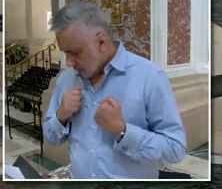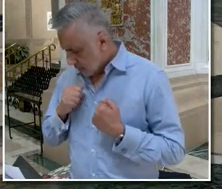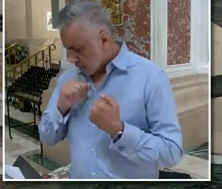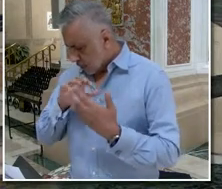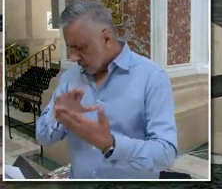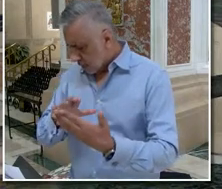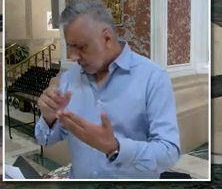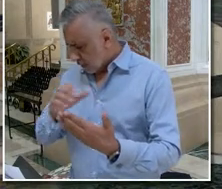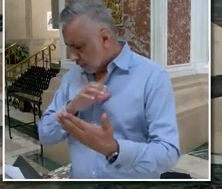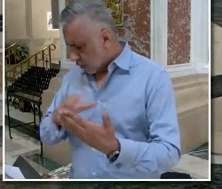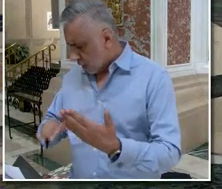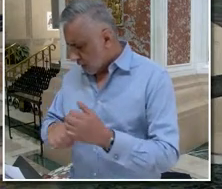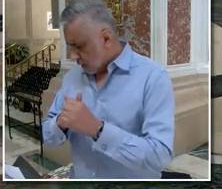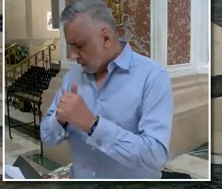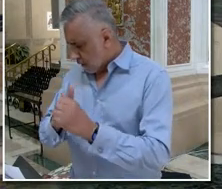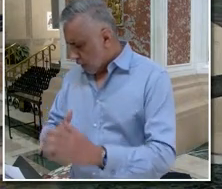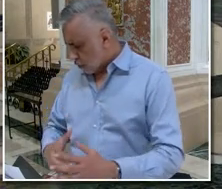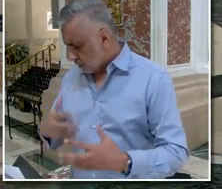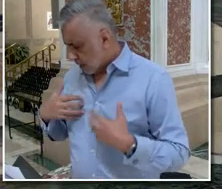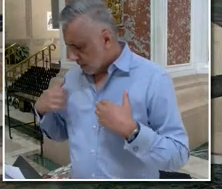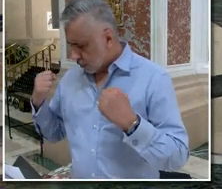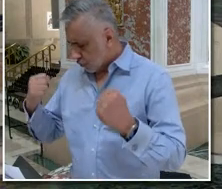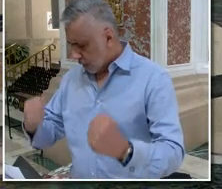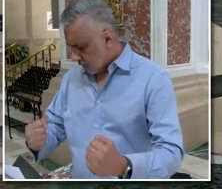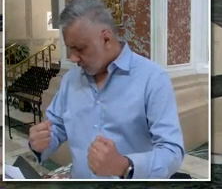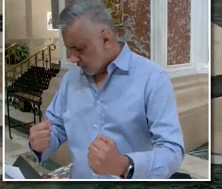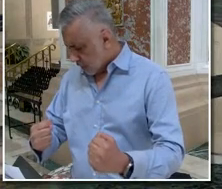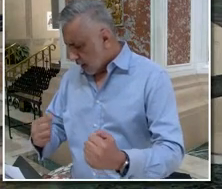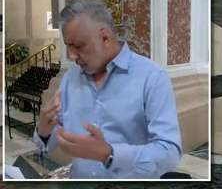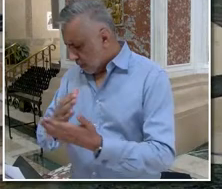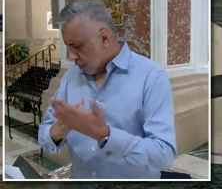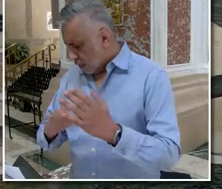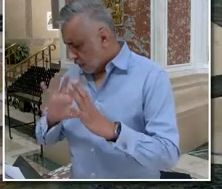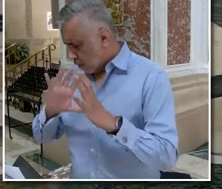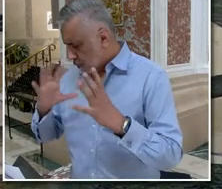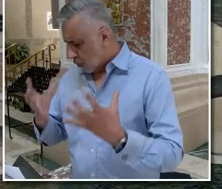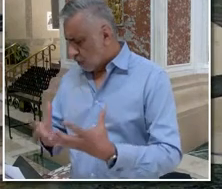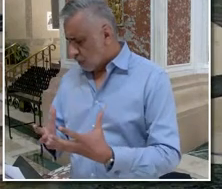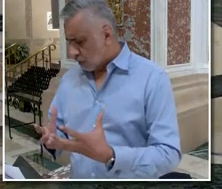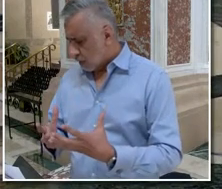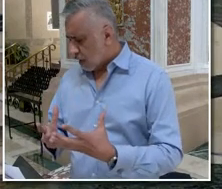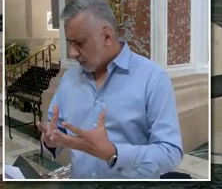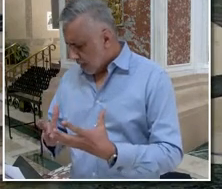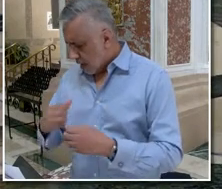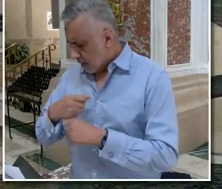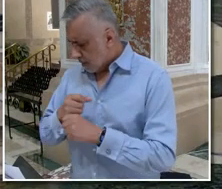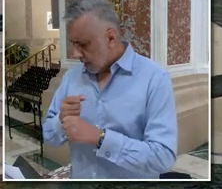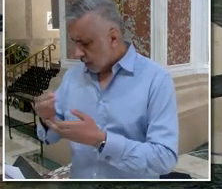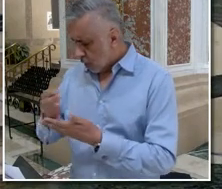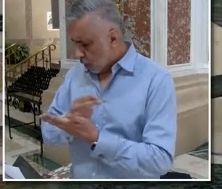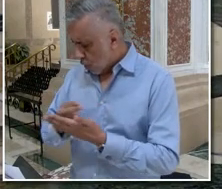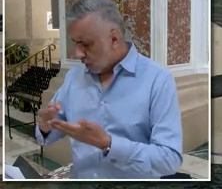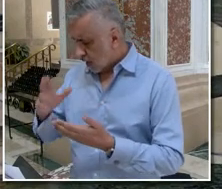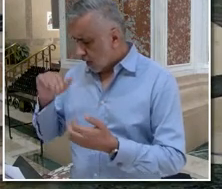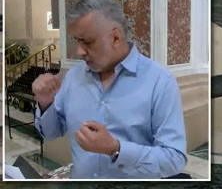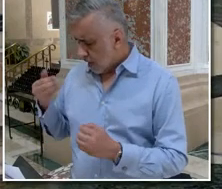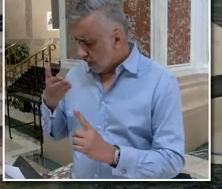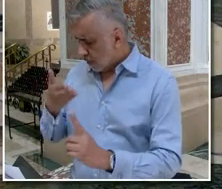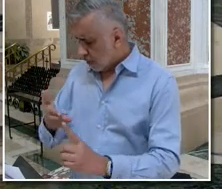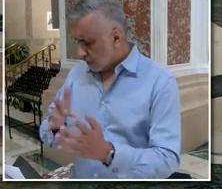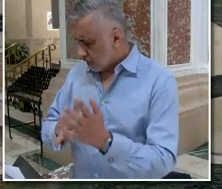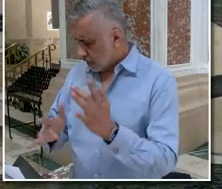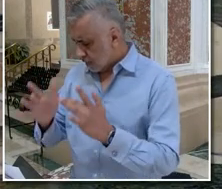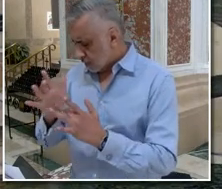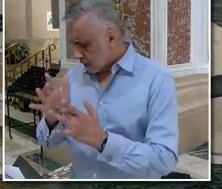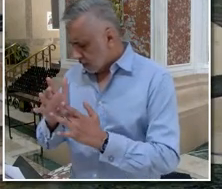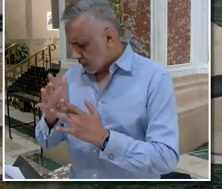of Christ's followers may be strengthened in that part of the world made holy by the presence of